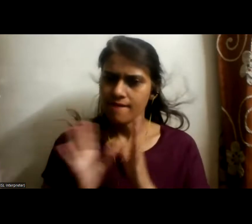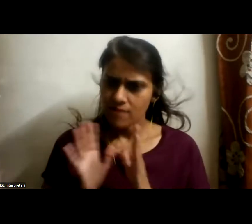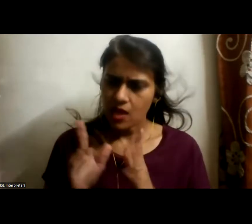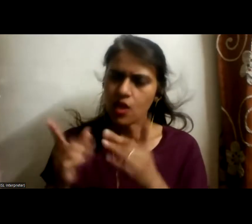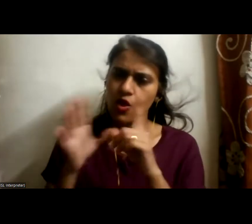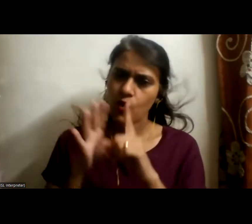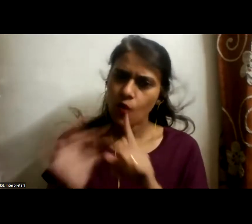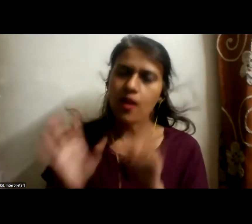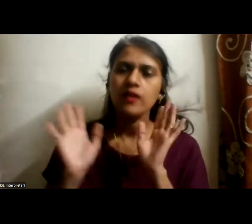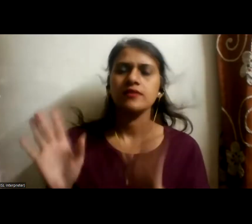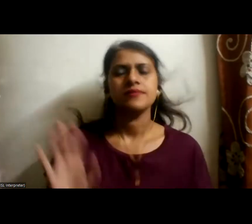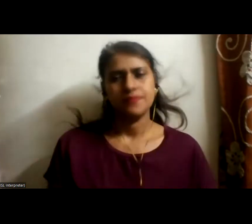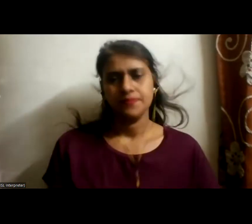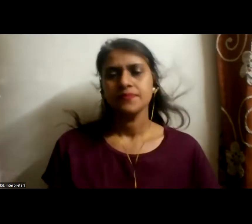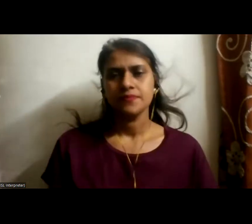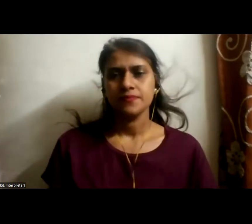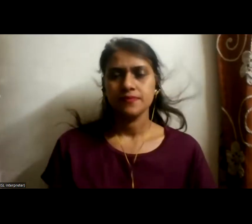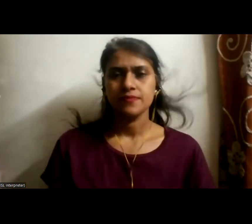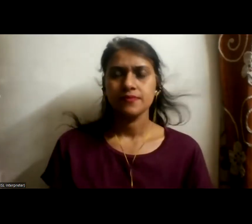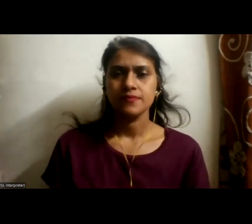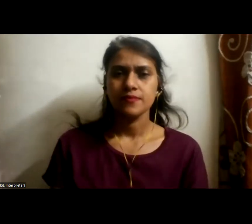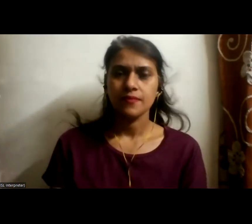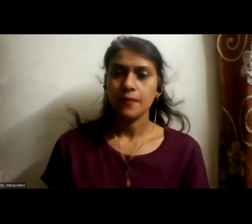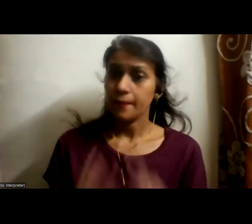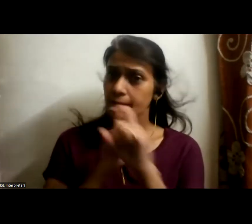do something else? That's clear?